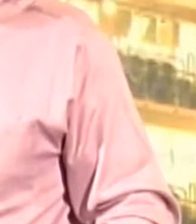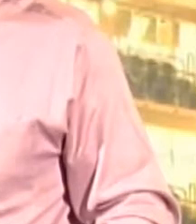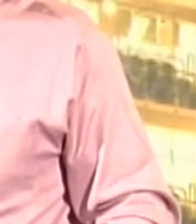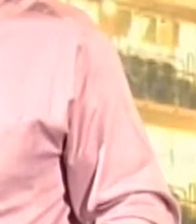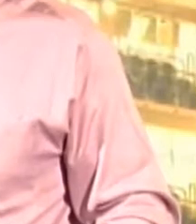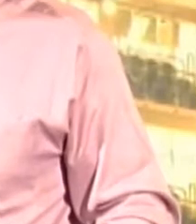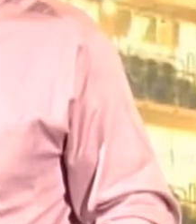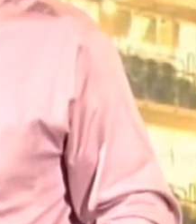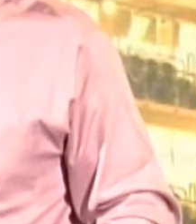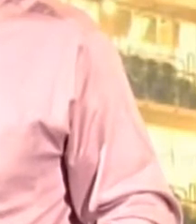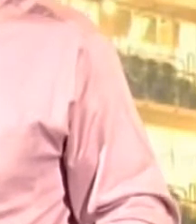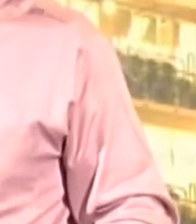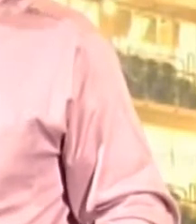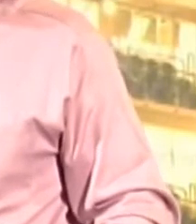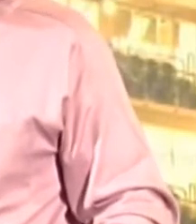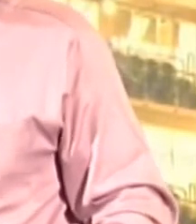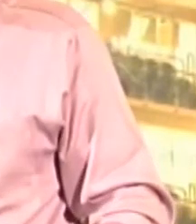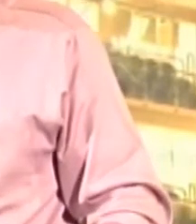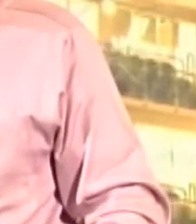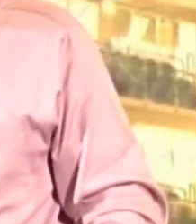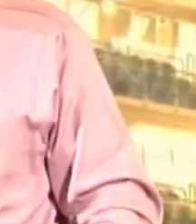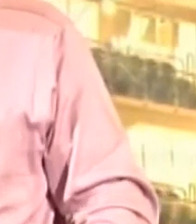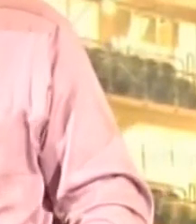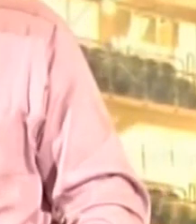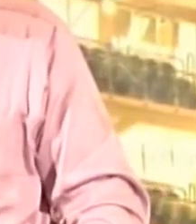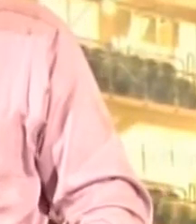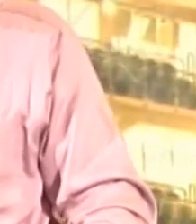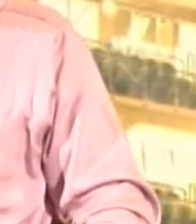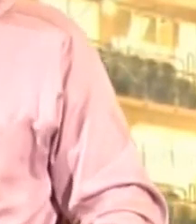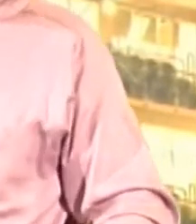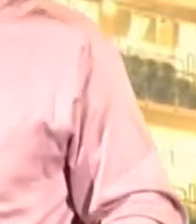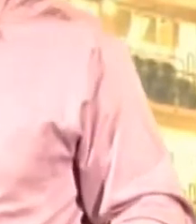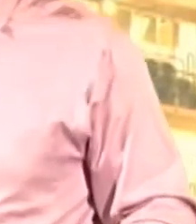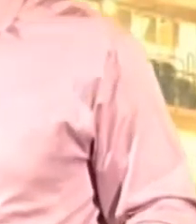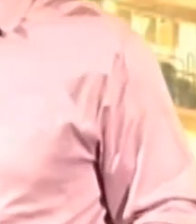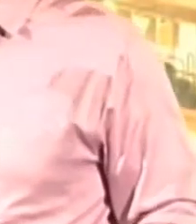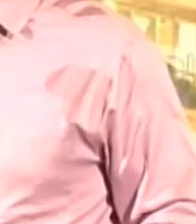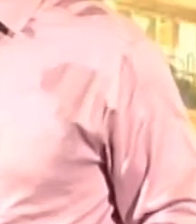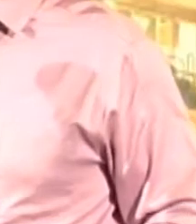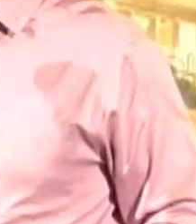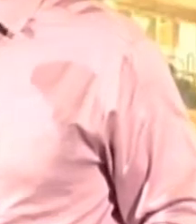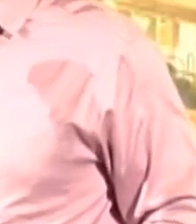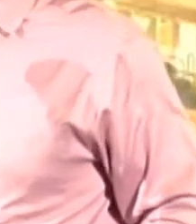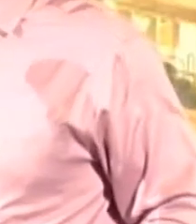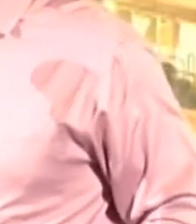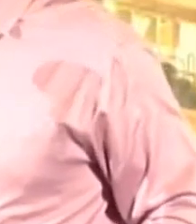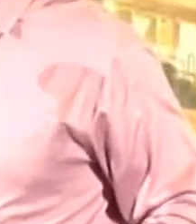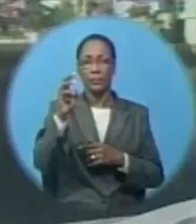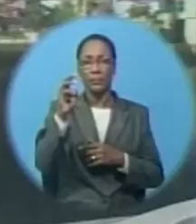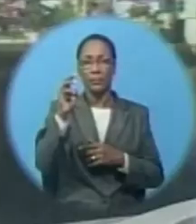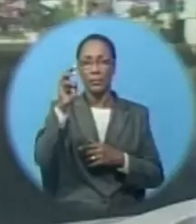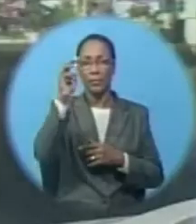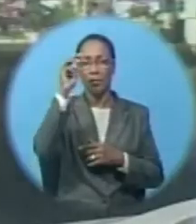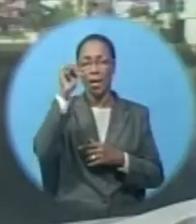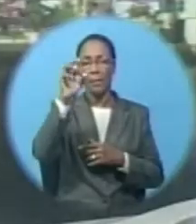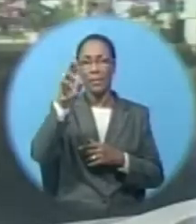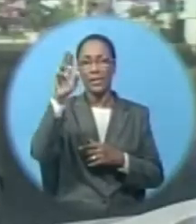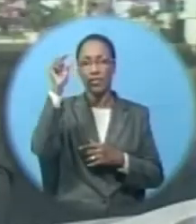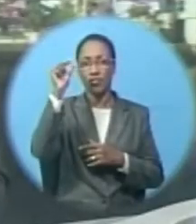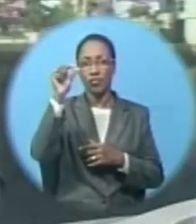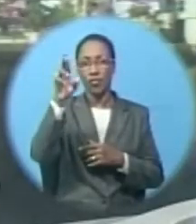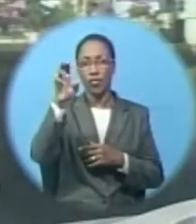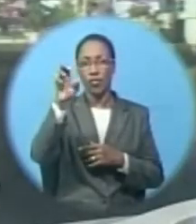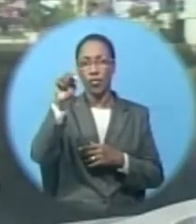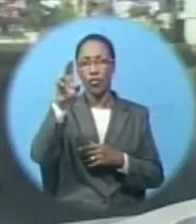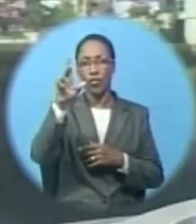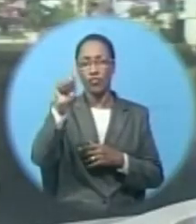400-room all-inclusive property, and this is estimated to be opened in 2018. Mr. Grant